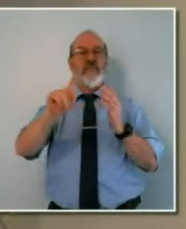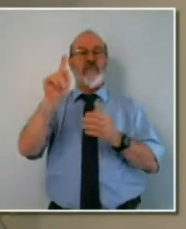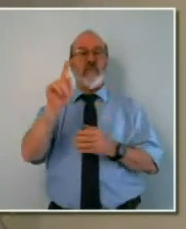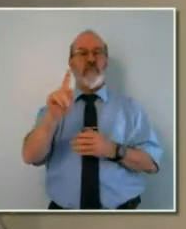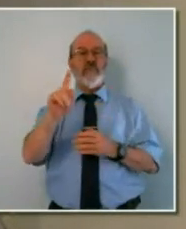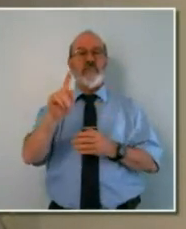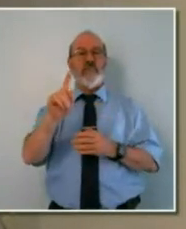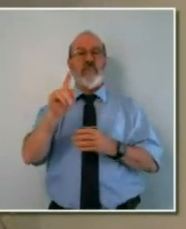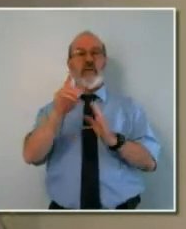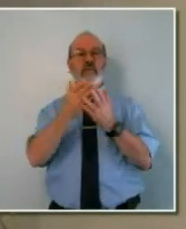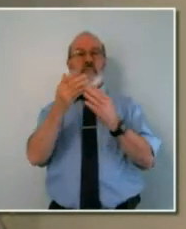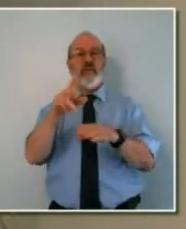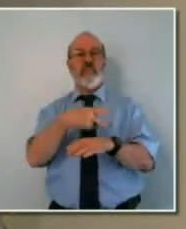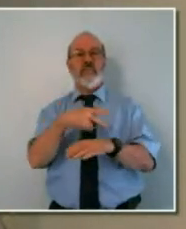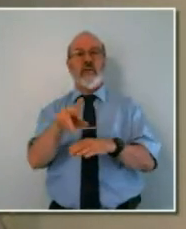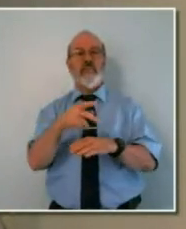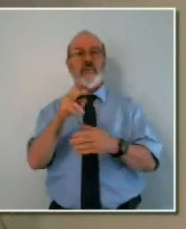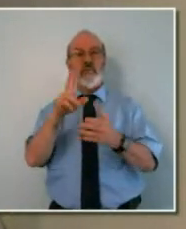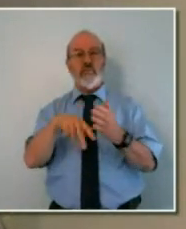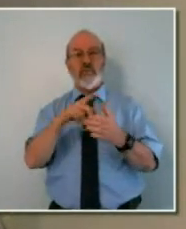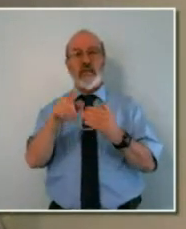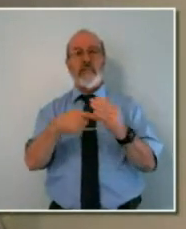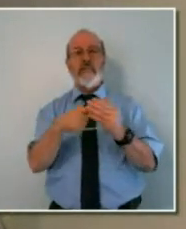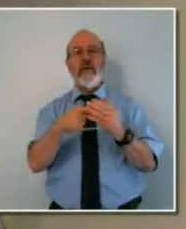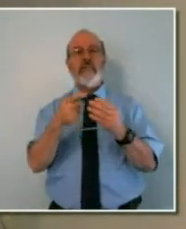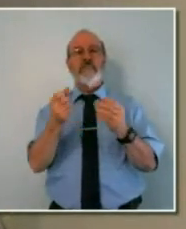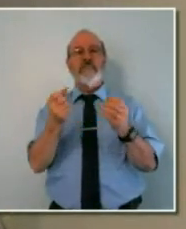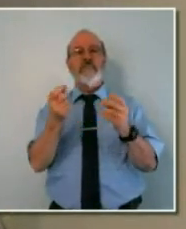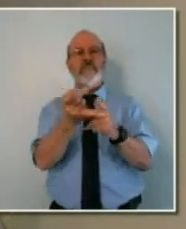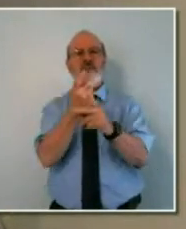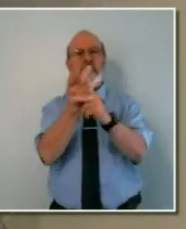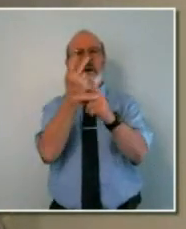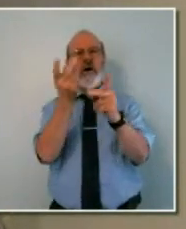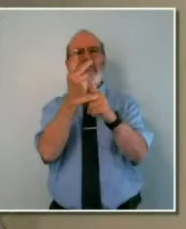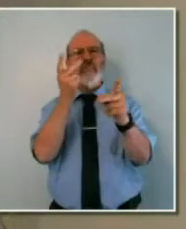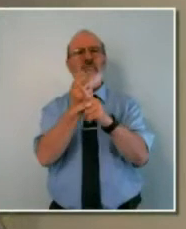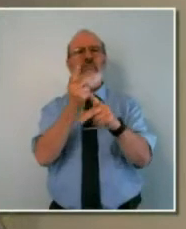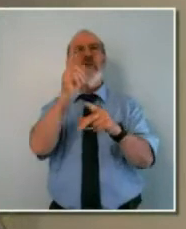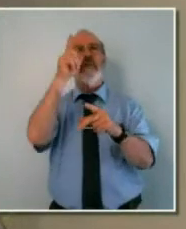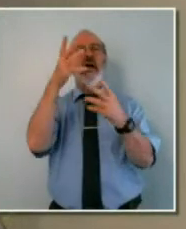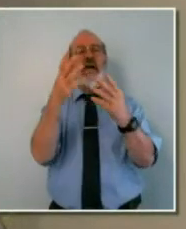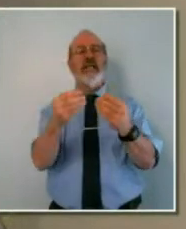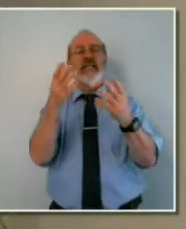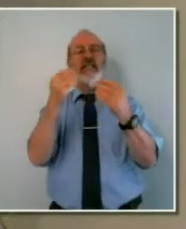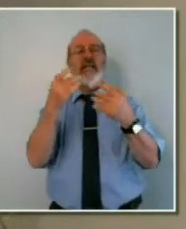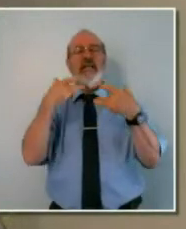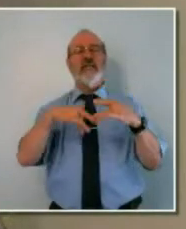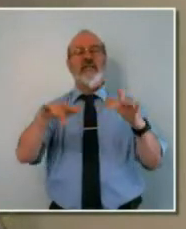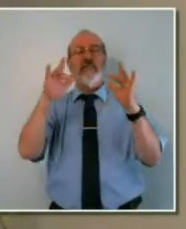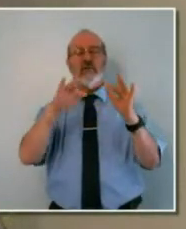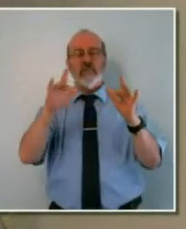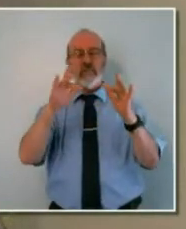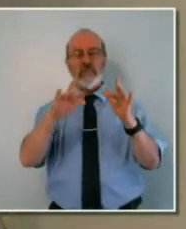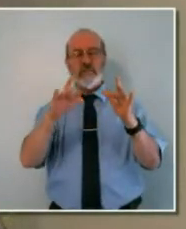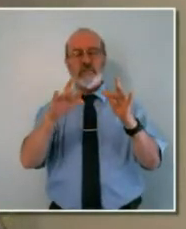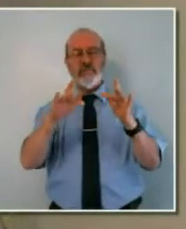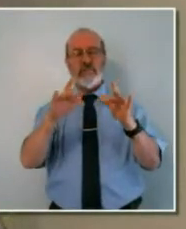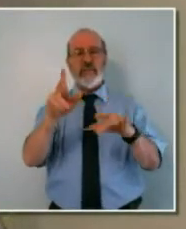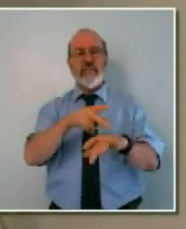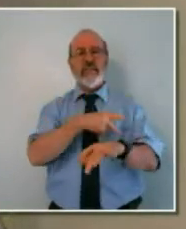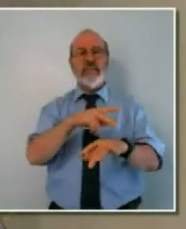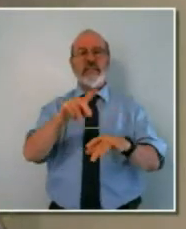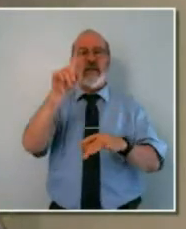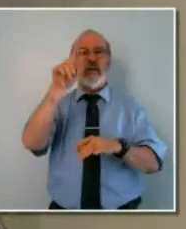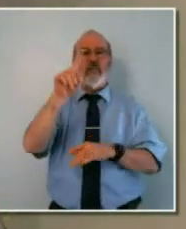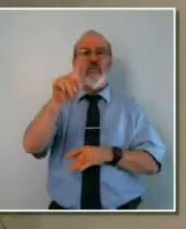book of Psalms, we read about the multitude of thy tender mercies. In Psalm 106